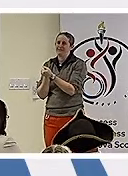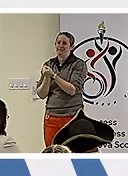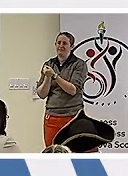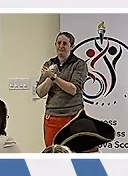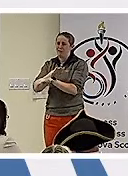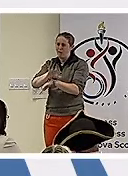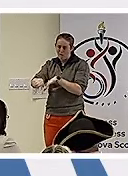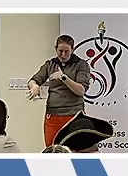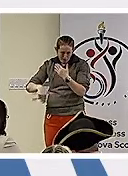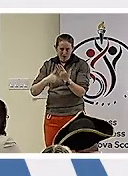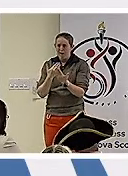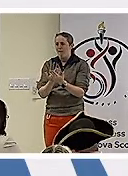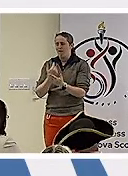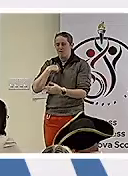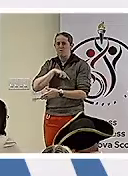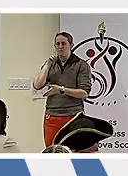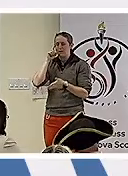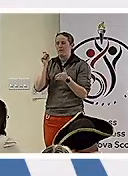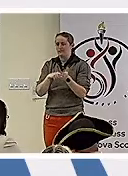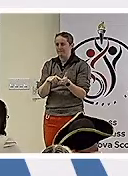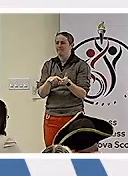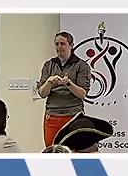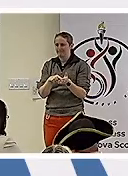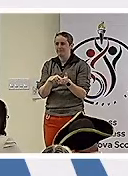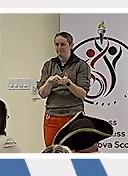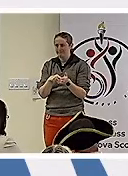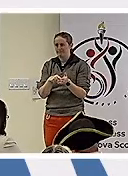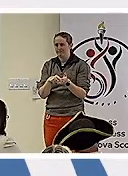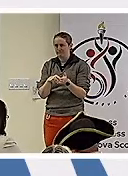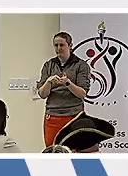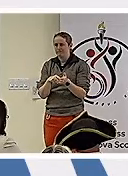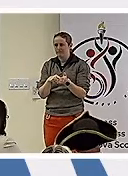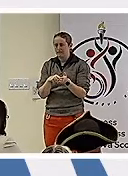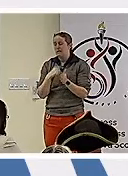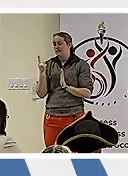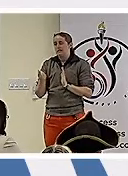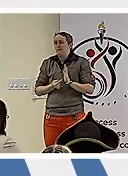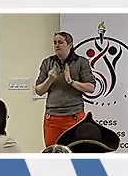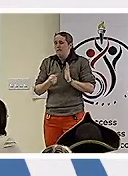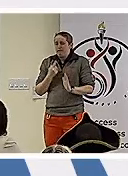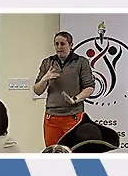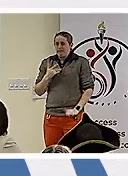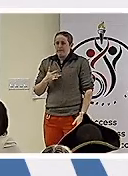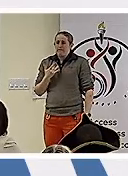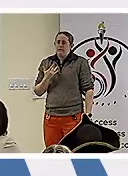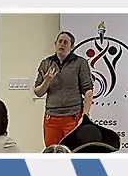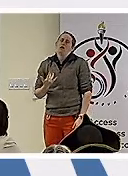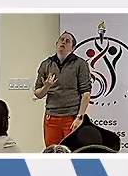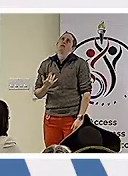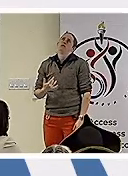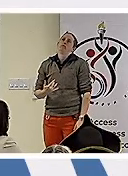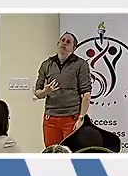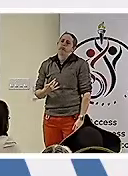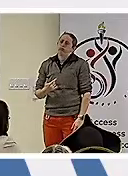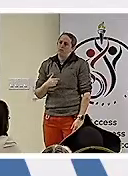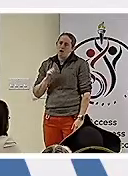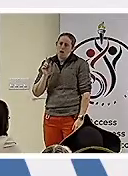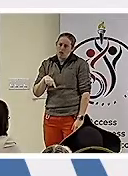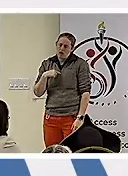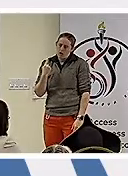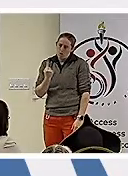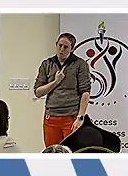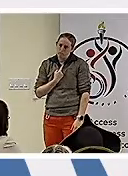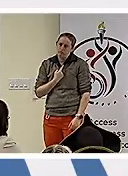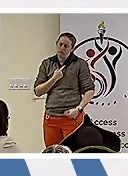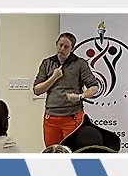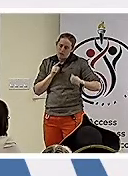not going unnoticed. And know that even though at times you may feel like you're fighting this battle on your own,